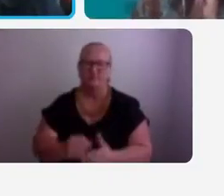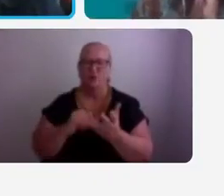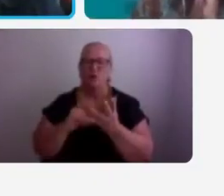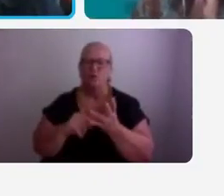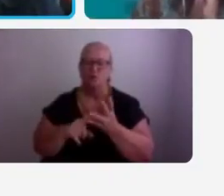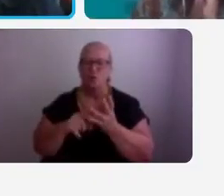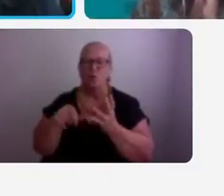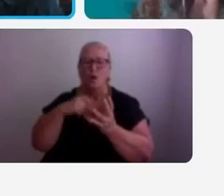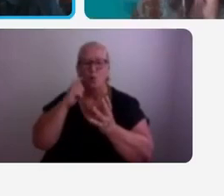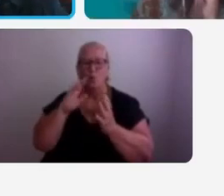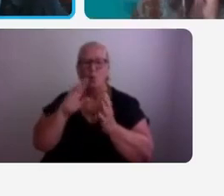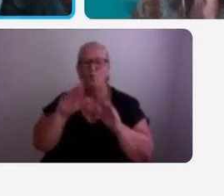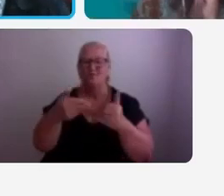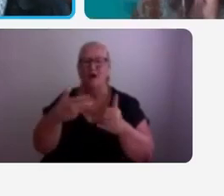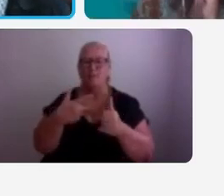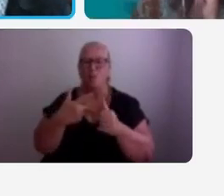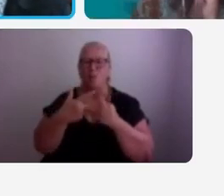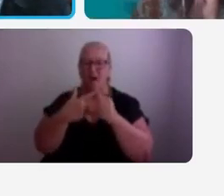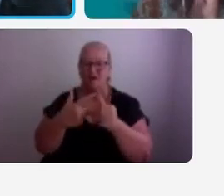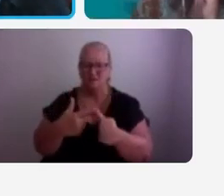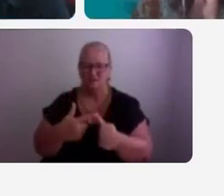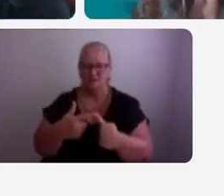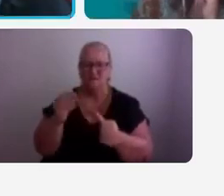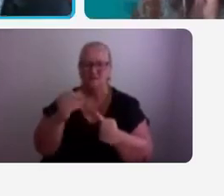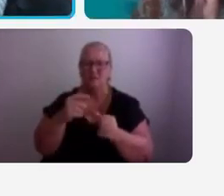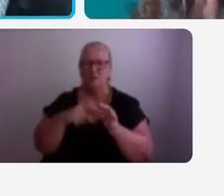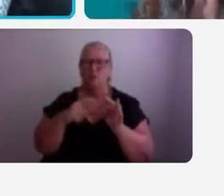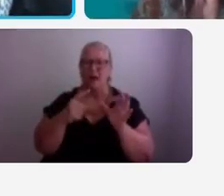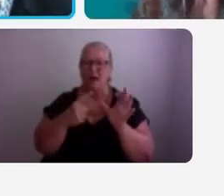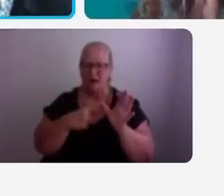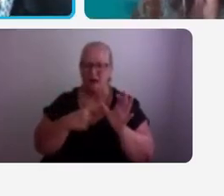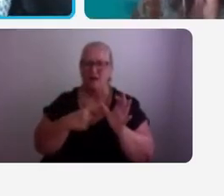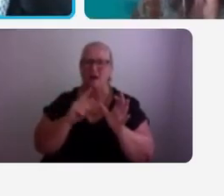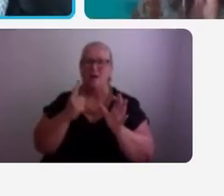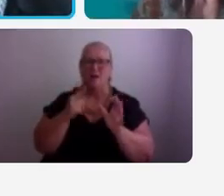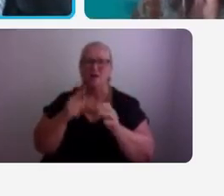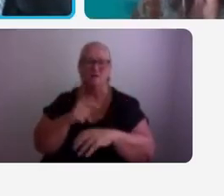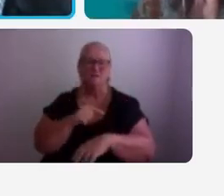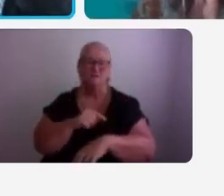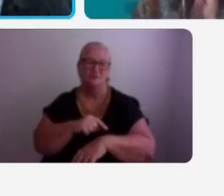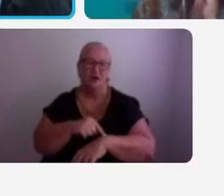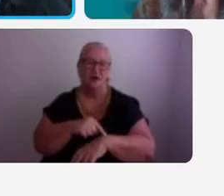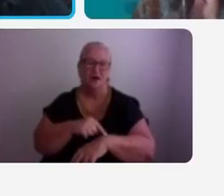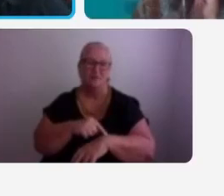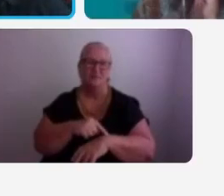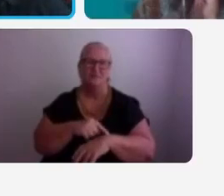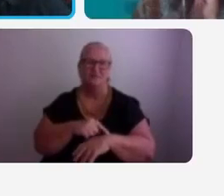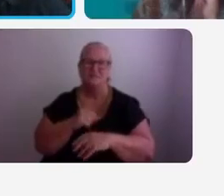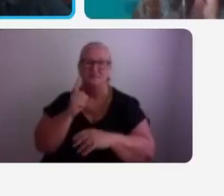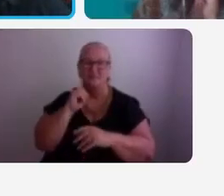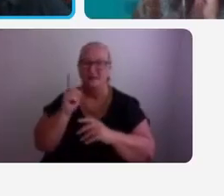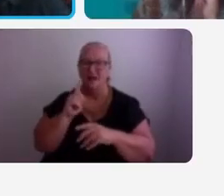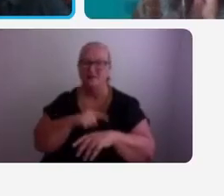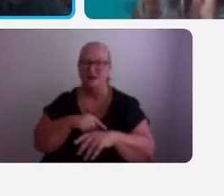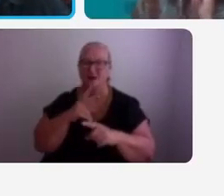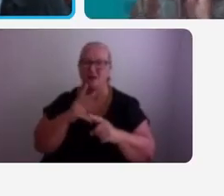with some more detailed Q&As. But at that time, I think it's probably time for me